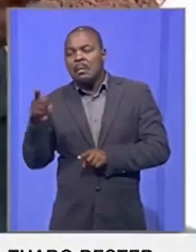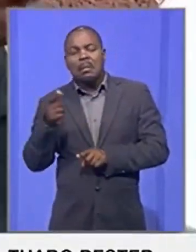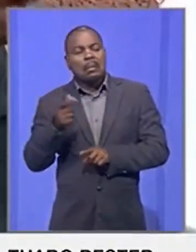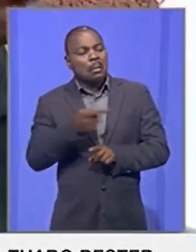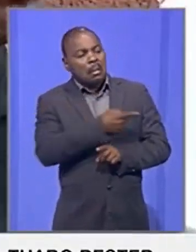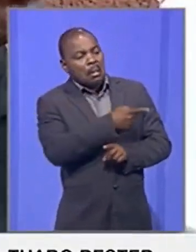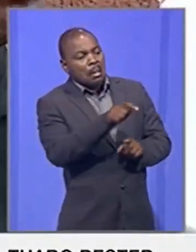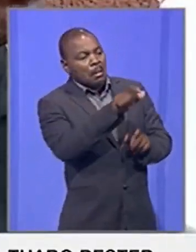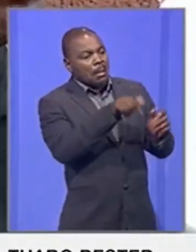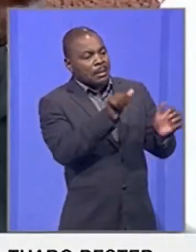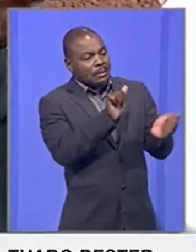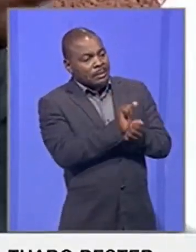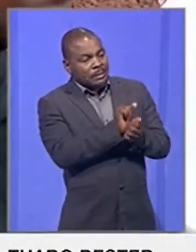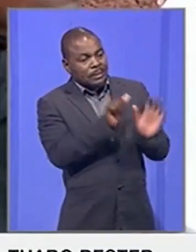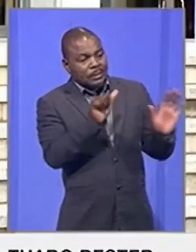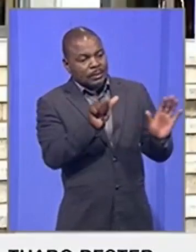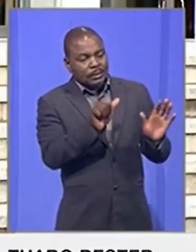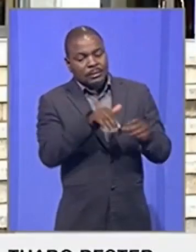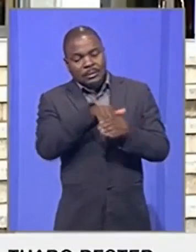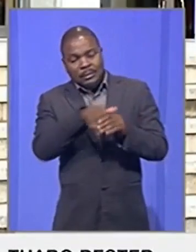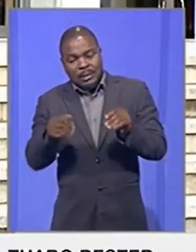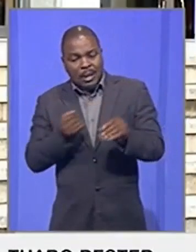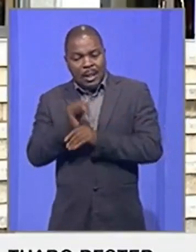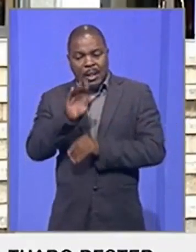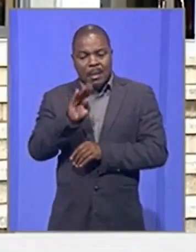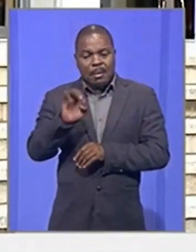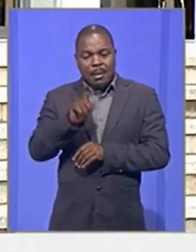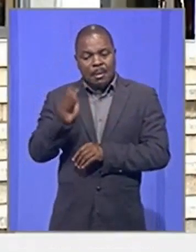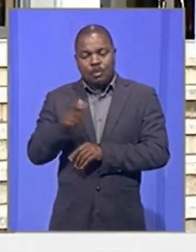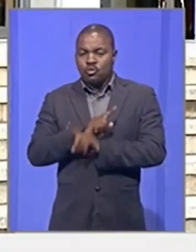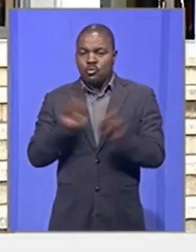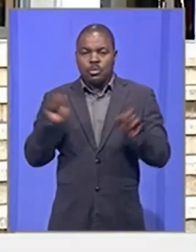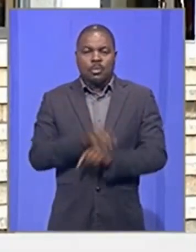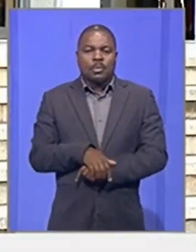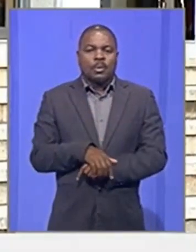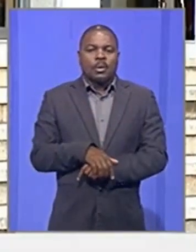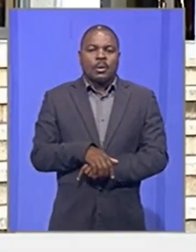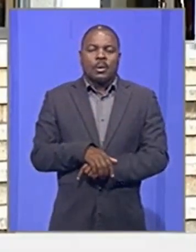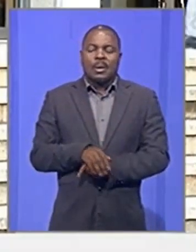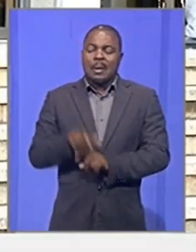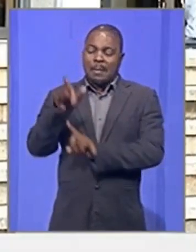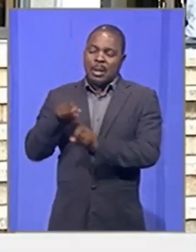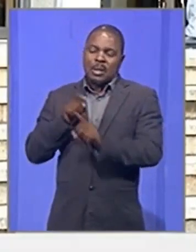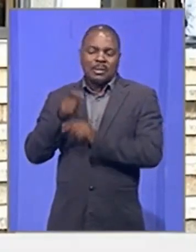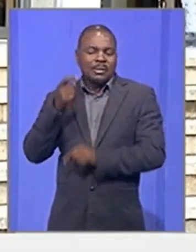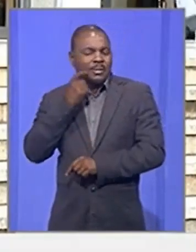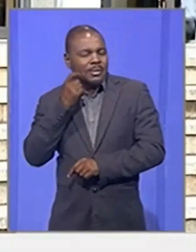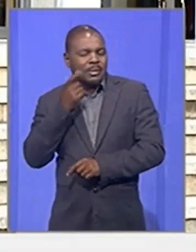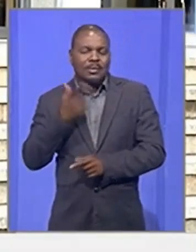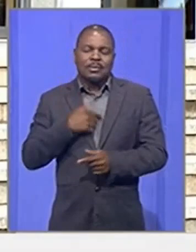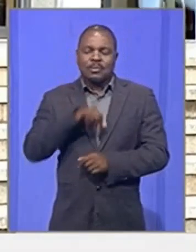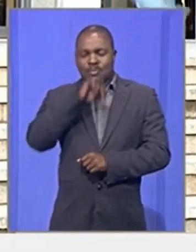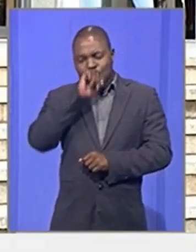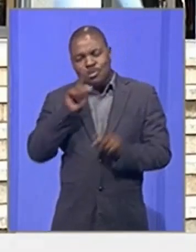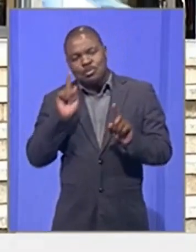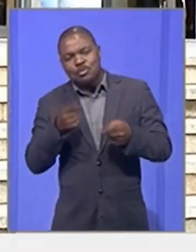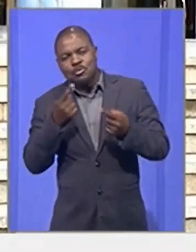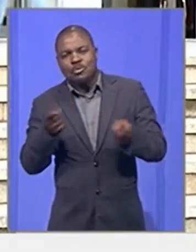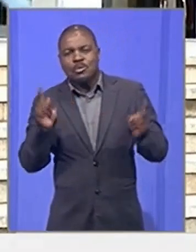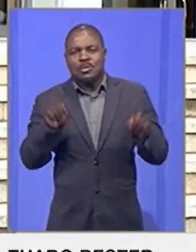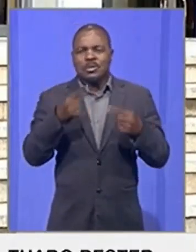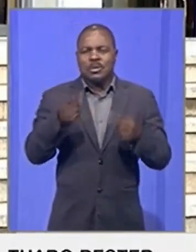balatofadiwa mo kgetseng eno ba bone bail. Tja lerato motho a bobebe o sebetsa le ene motho a rata pina ke mongwe wa baqapi ba ne